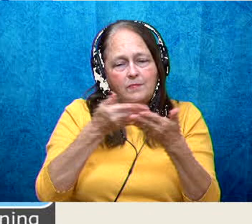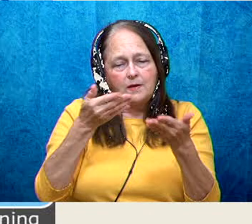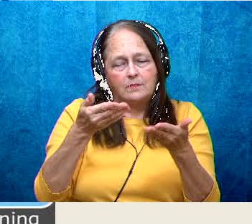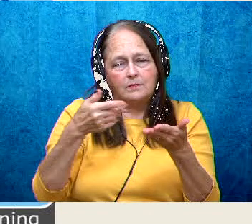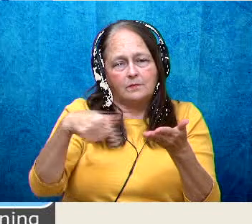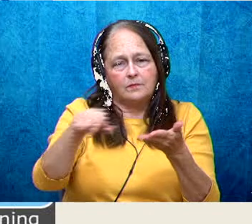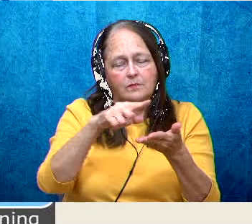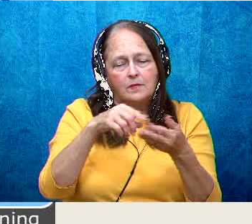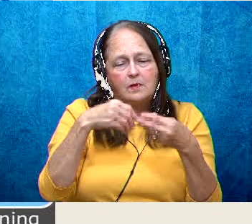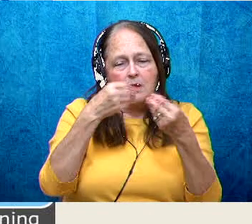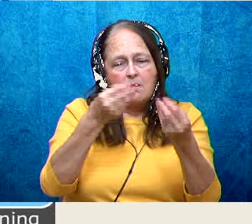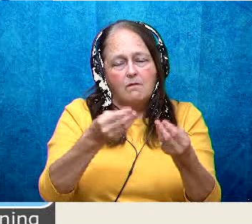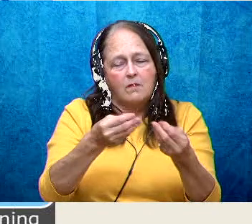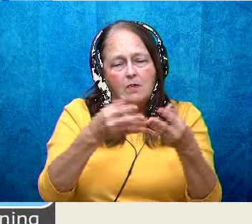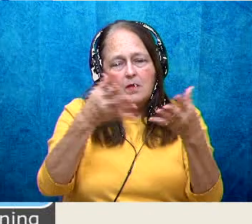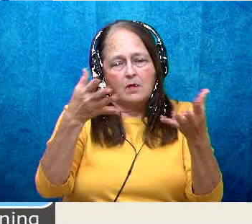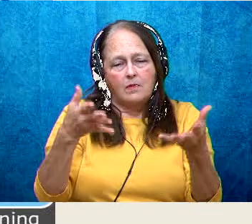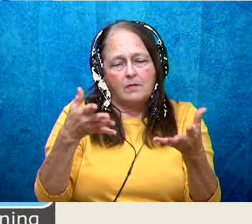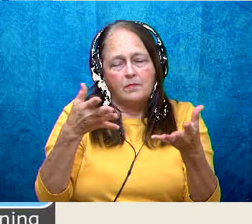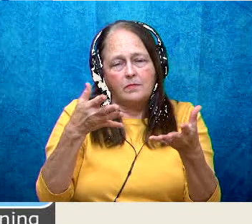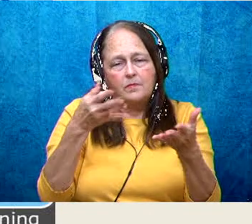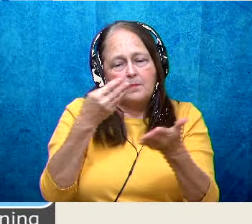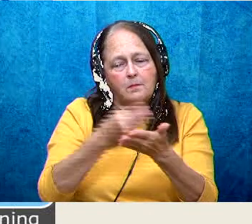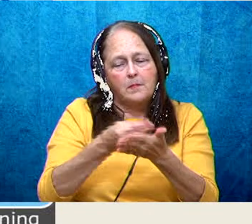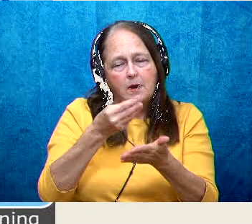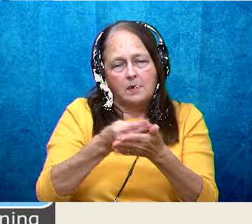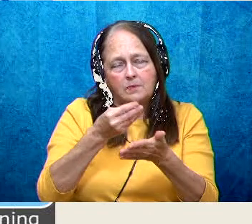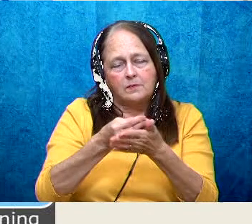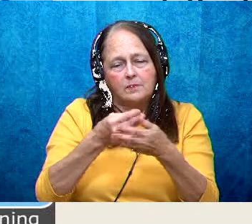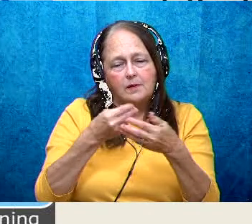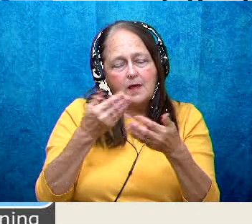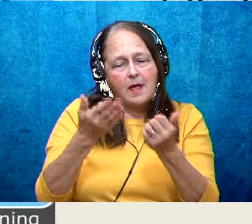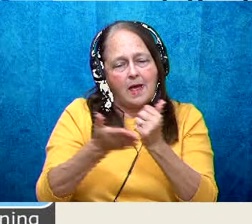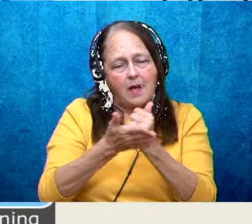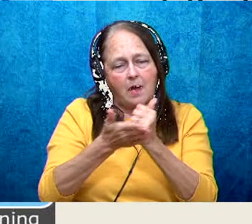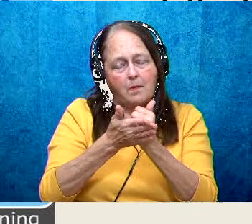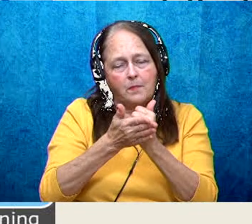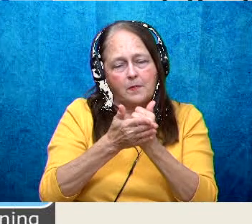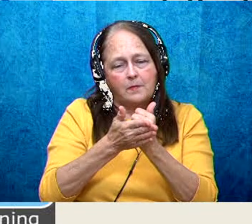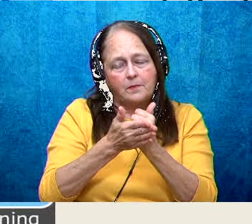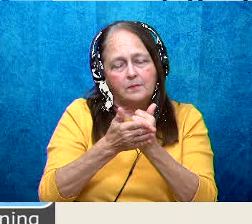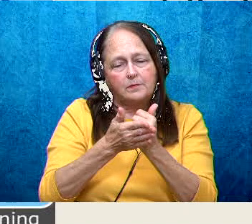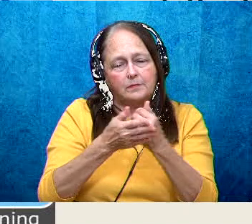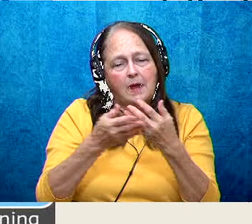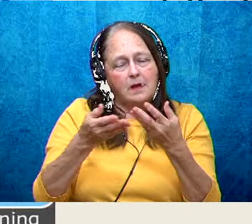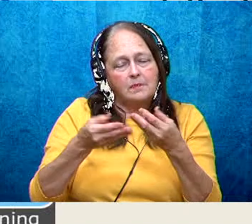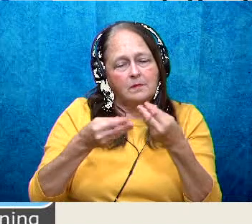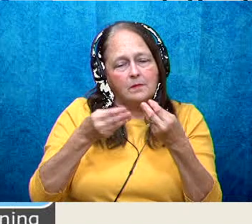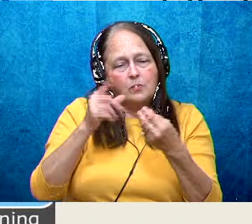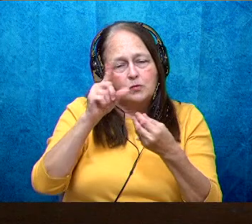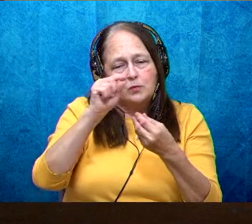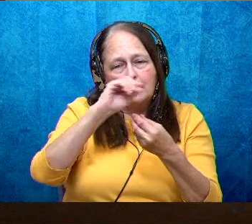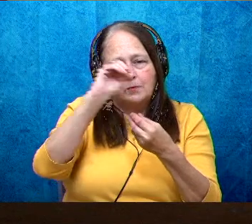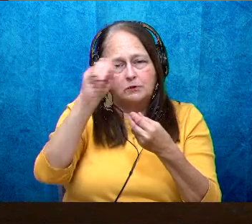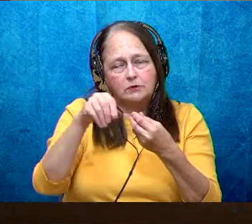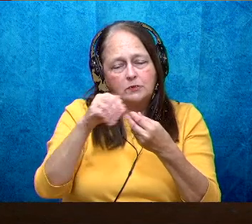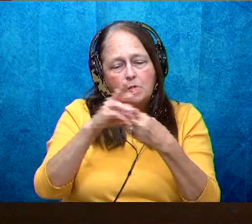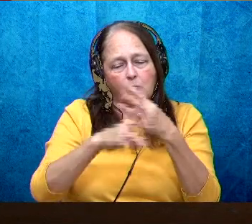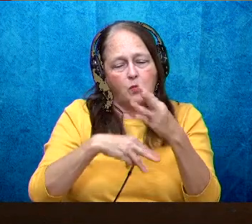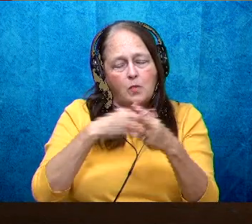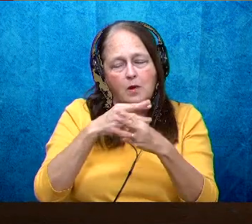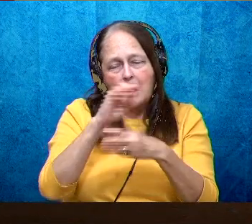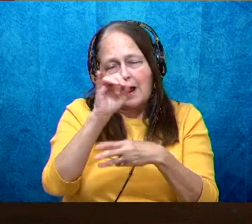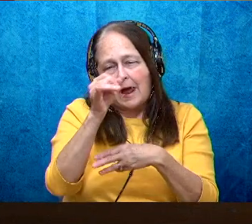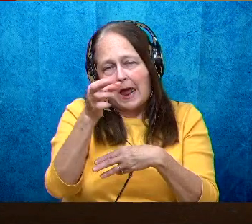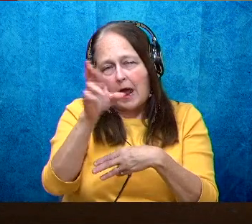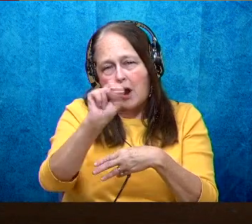and they contribute a lot to the economies of these nations. As well, 20% of the world's iron